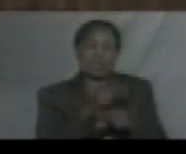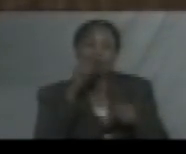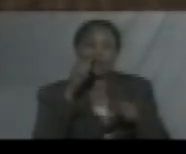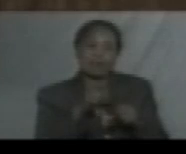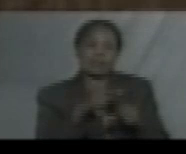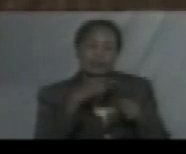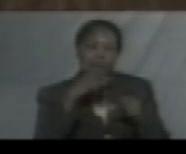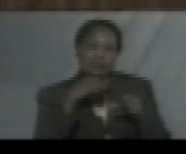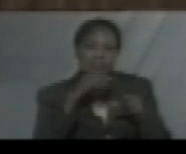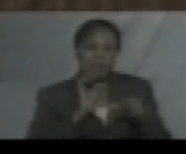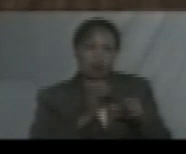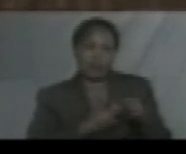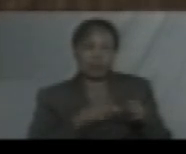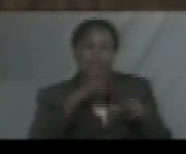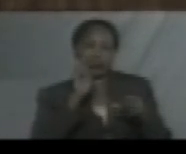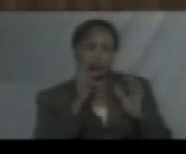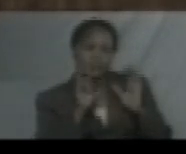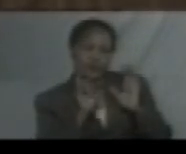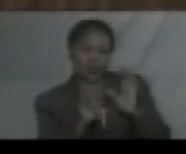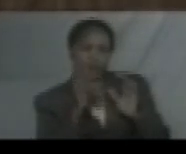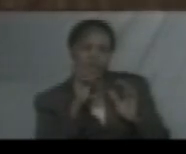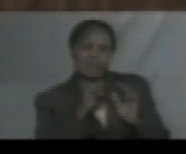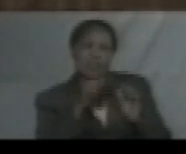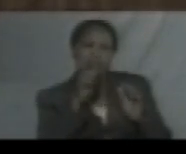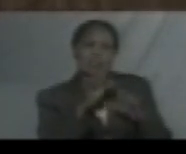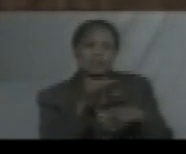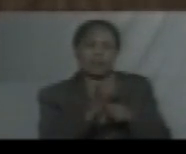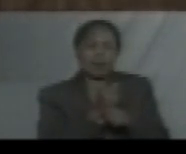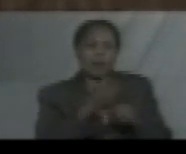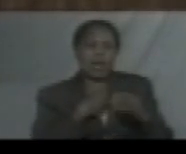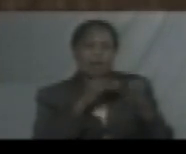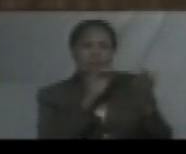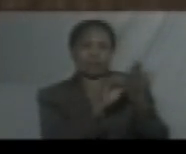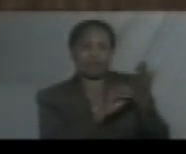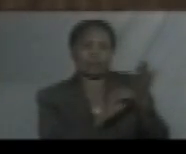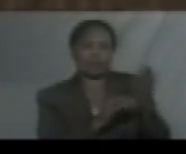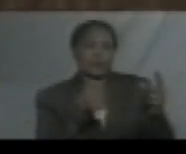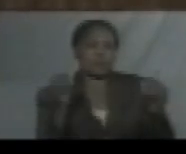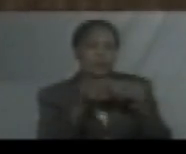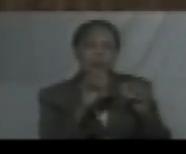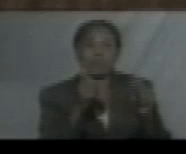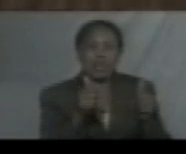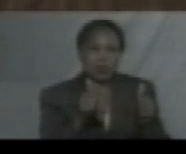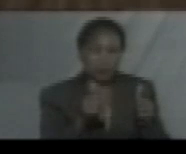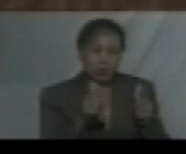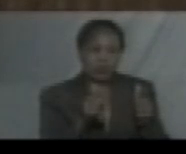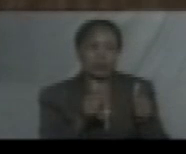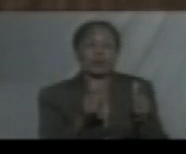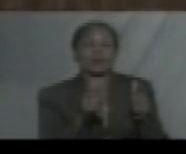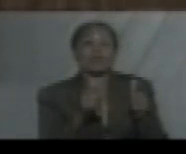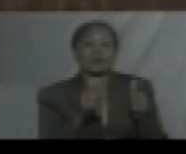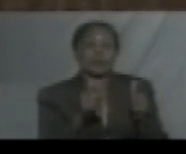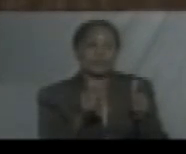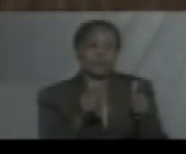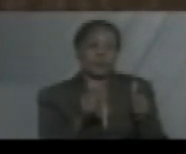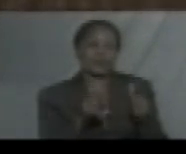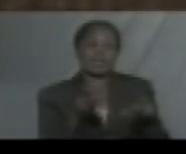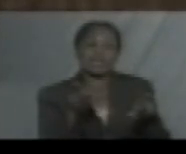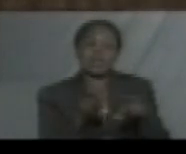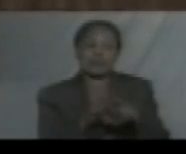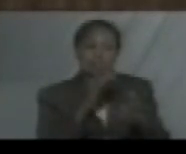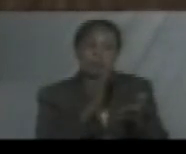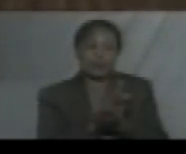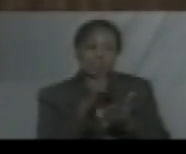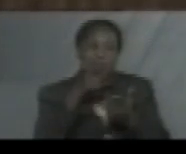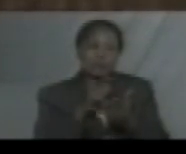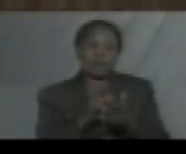has not met the following specification. My Lord, they then outlined the specifications which have been met. And in fact, they were the